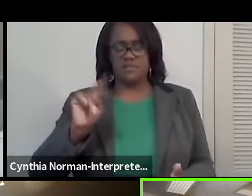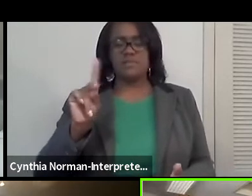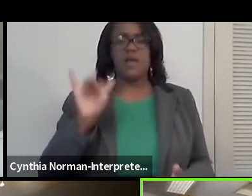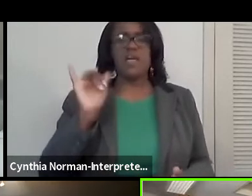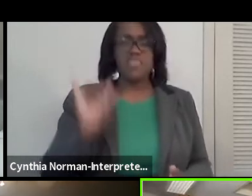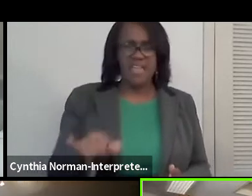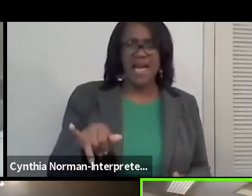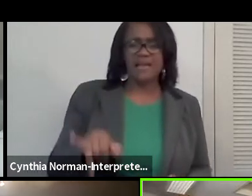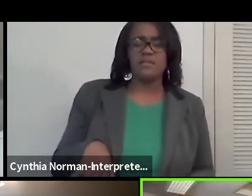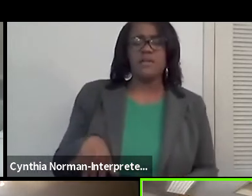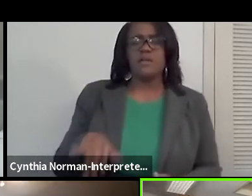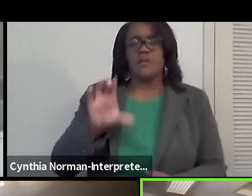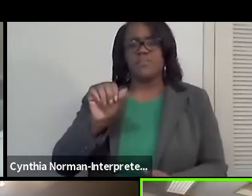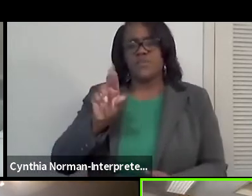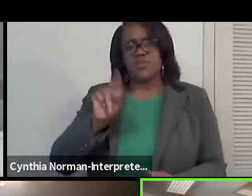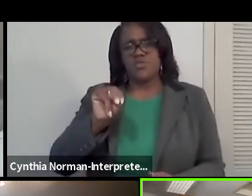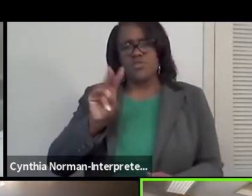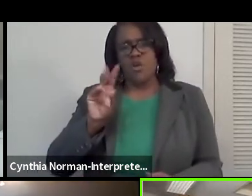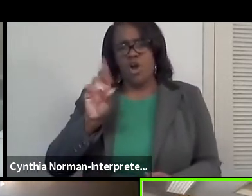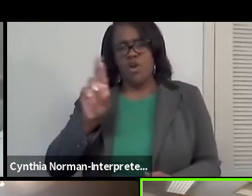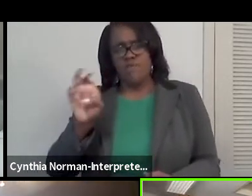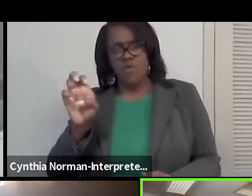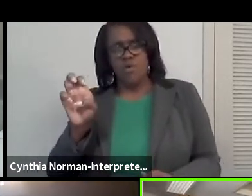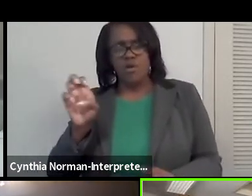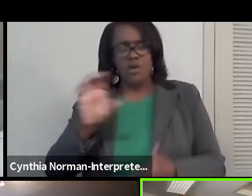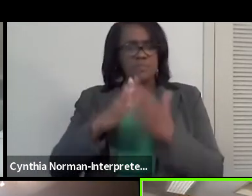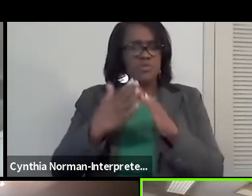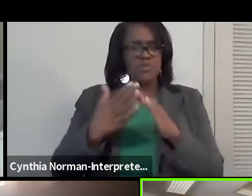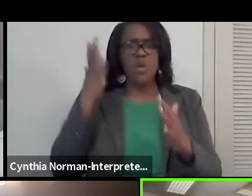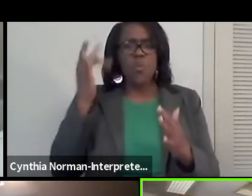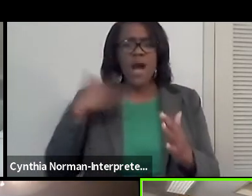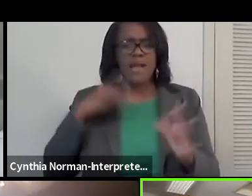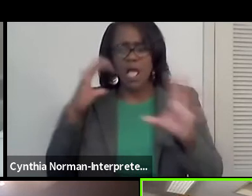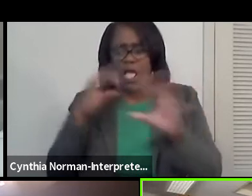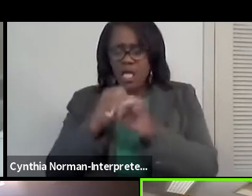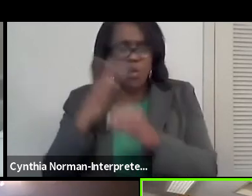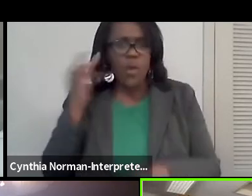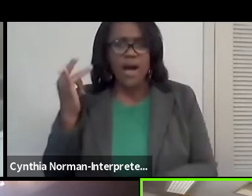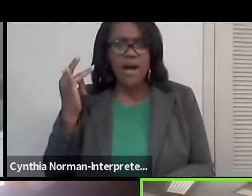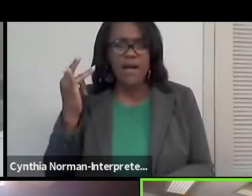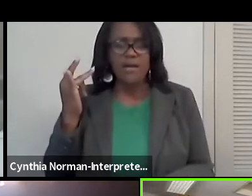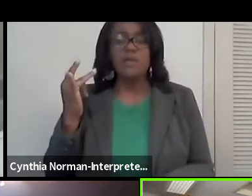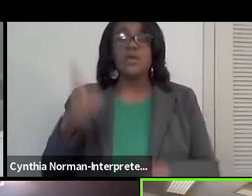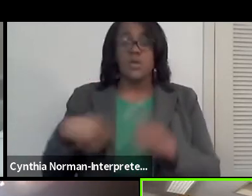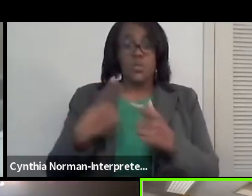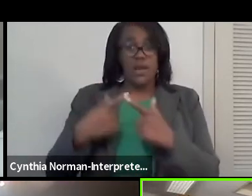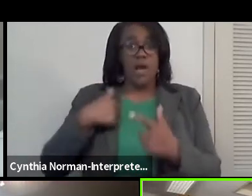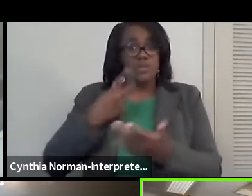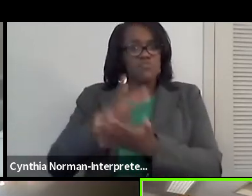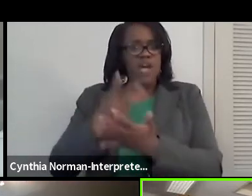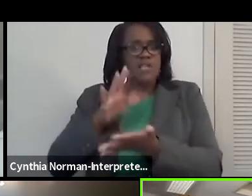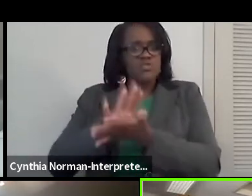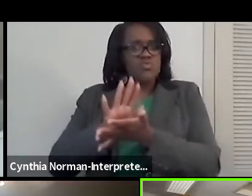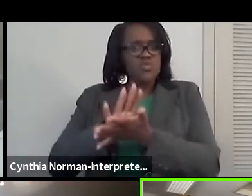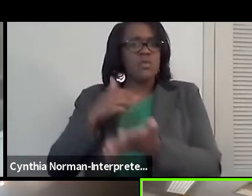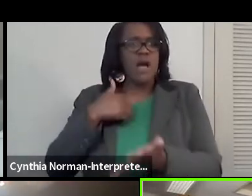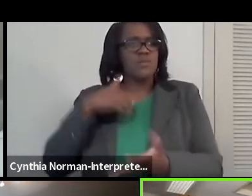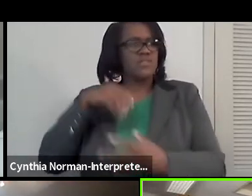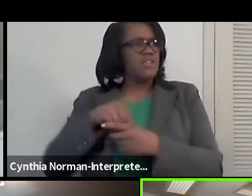I really sort of honed in on, largely because when I was in grad school, I was in grad school in the